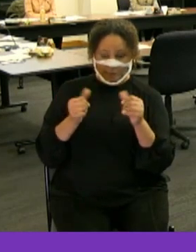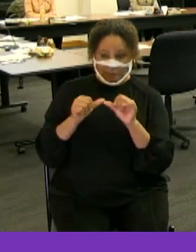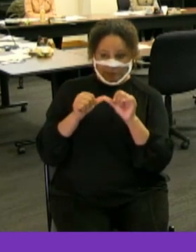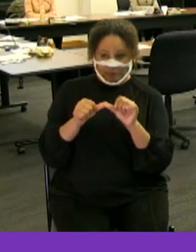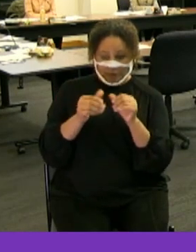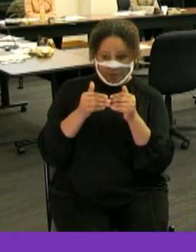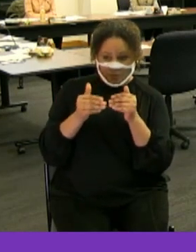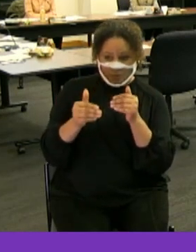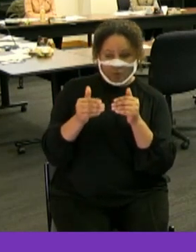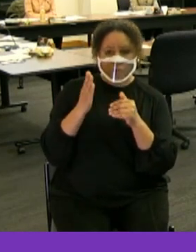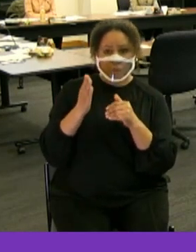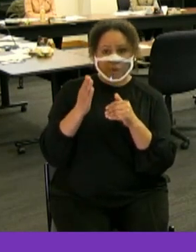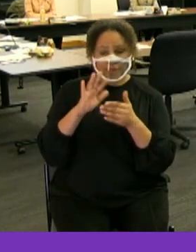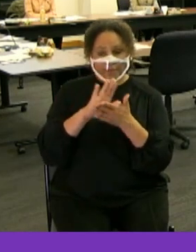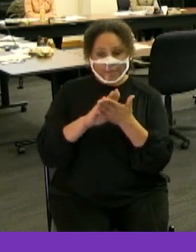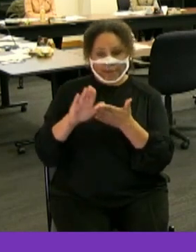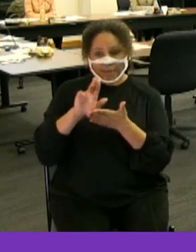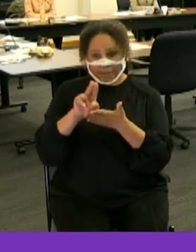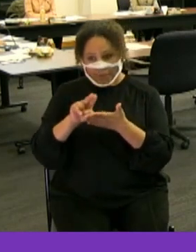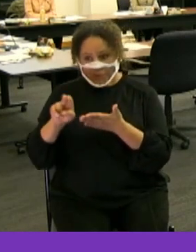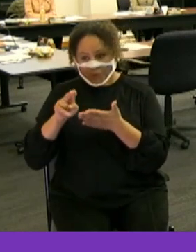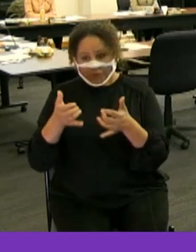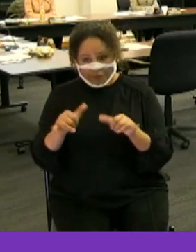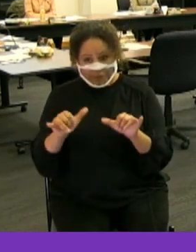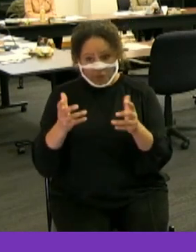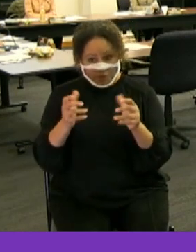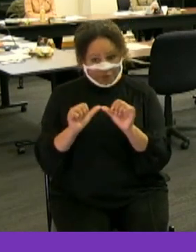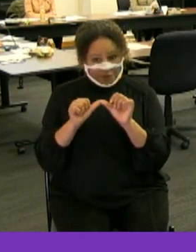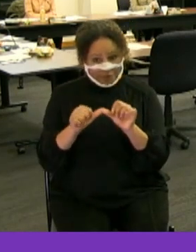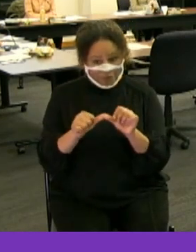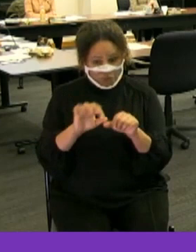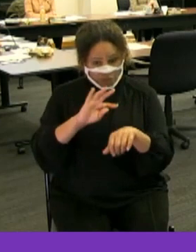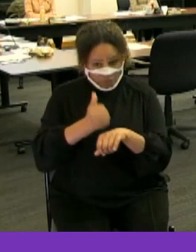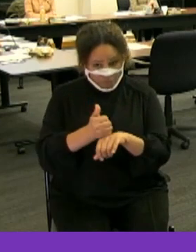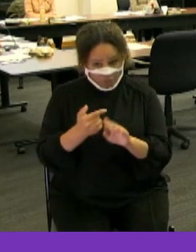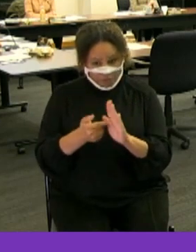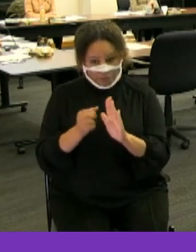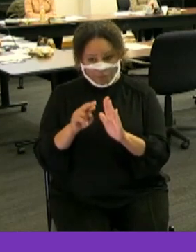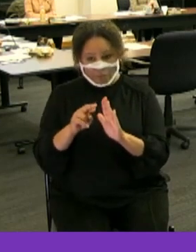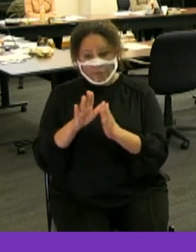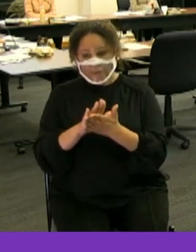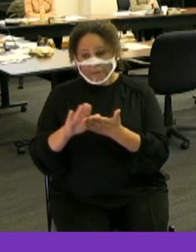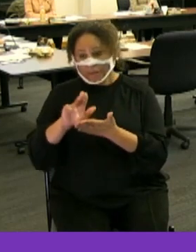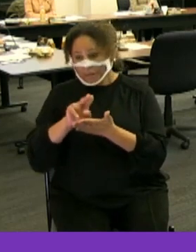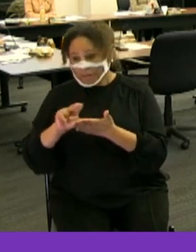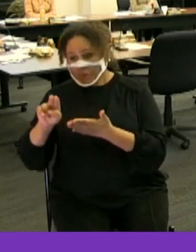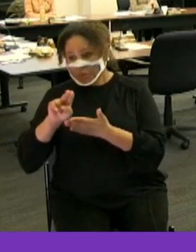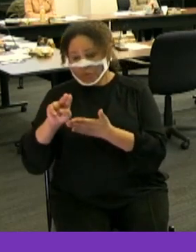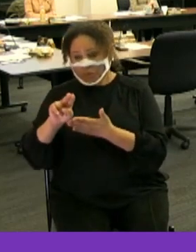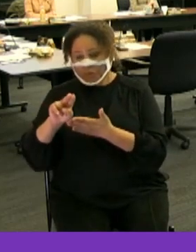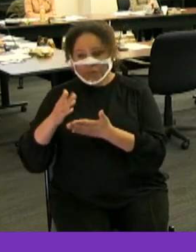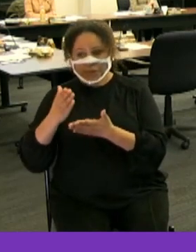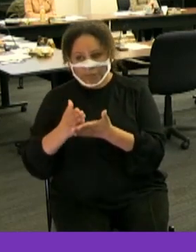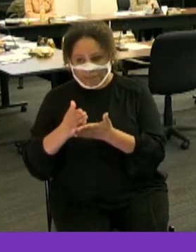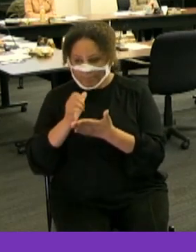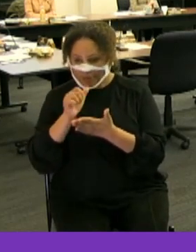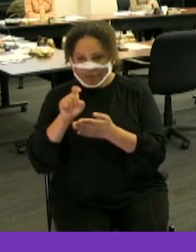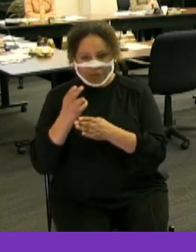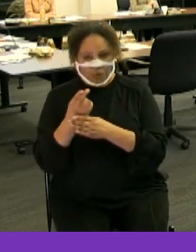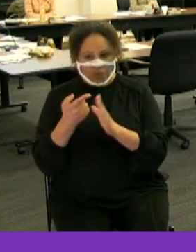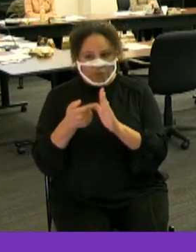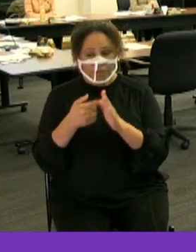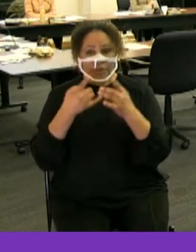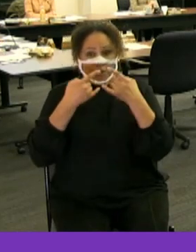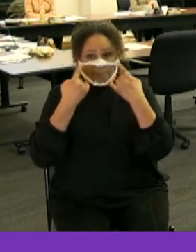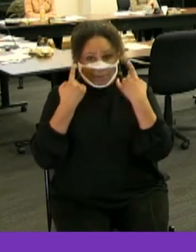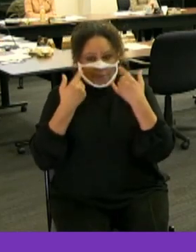will higher ed still be wanting to do this? Or will higher ed refrain and we will not have to use this? This is, the mask